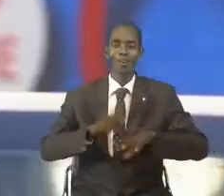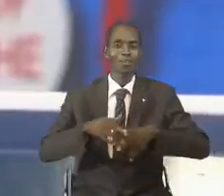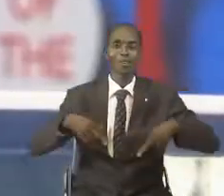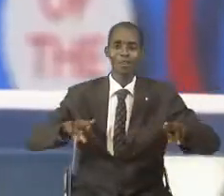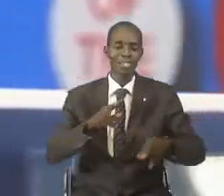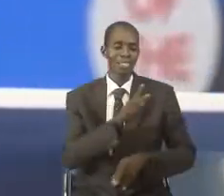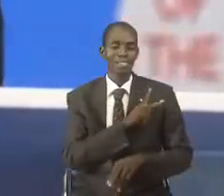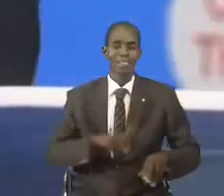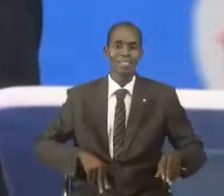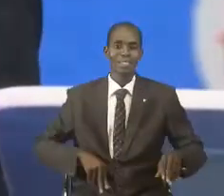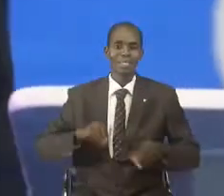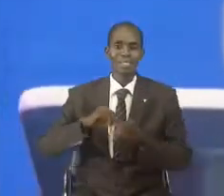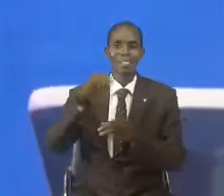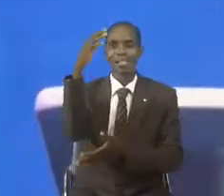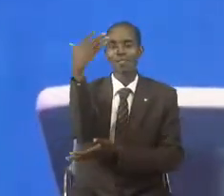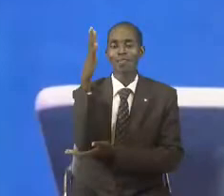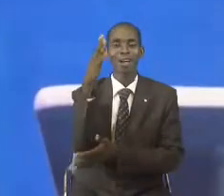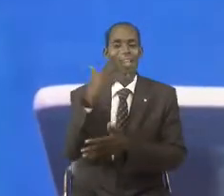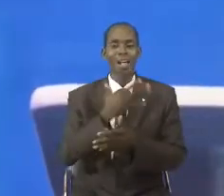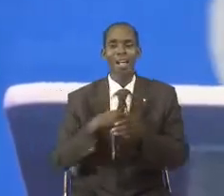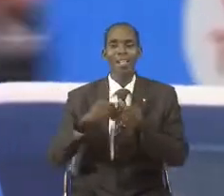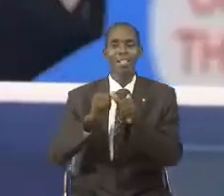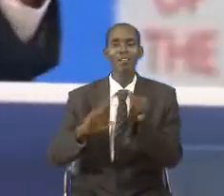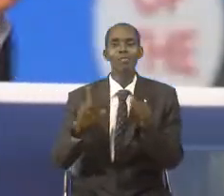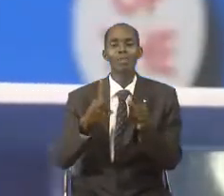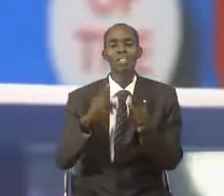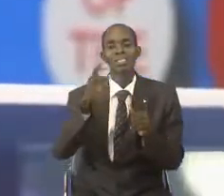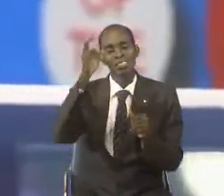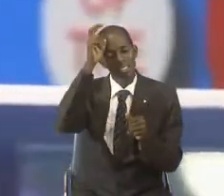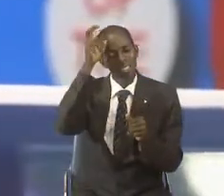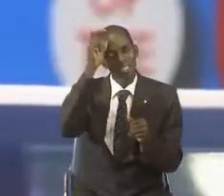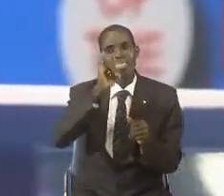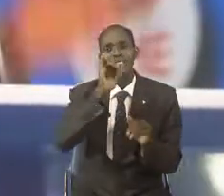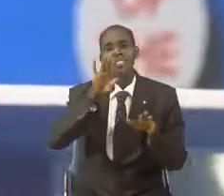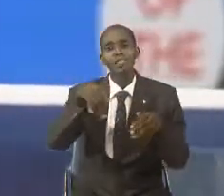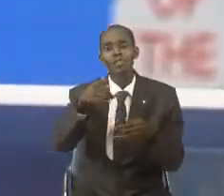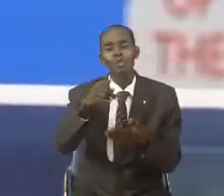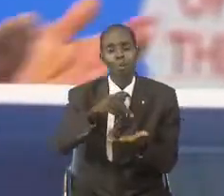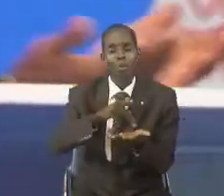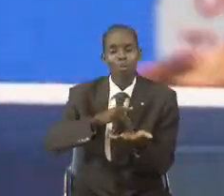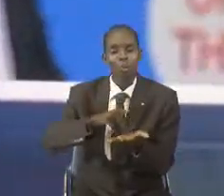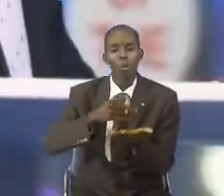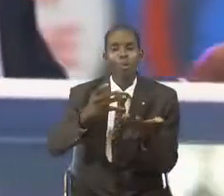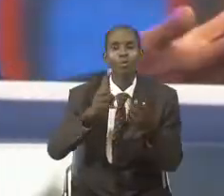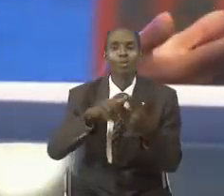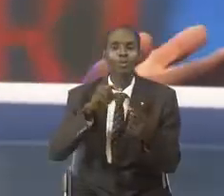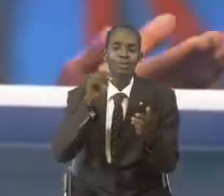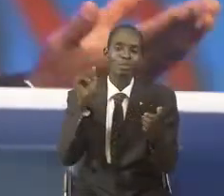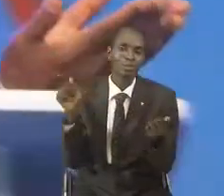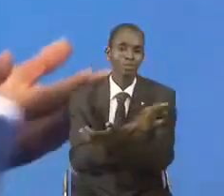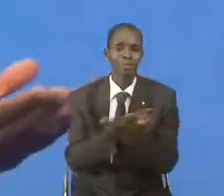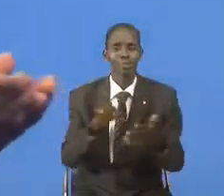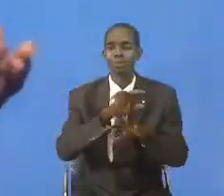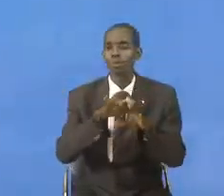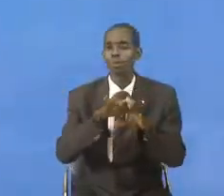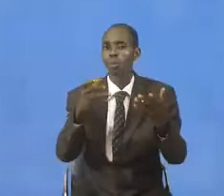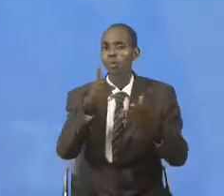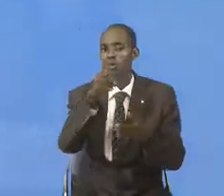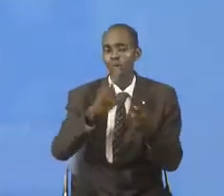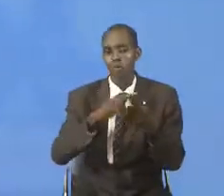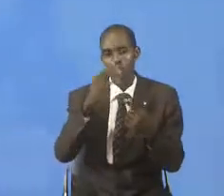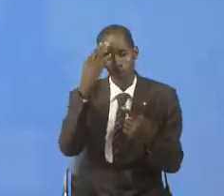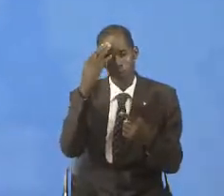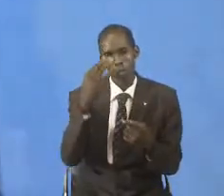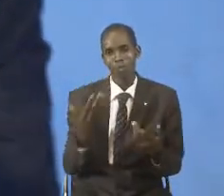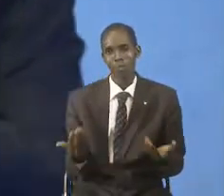time, you'll be the king on the road and the king in the forest and the king everywhere. He's giving you poison. He wants